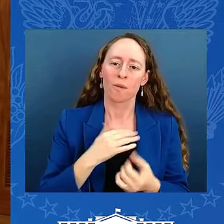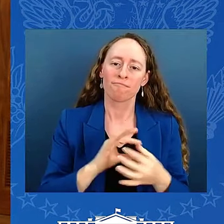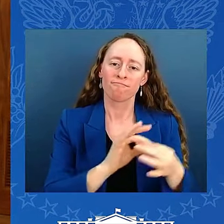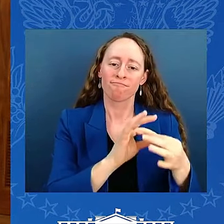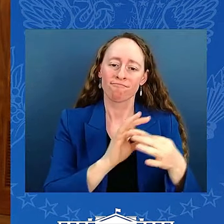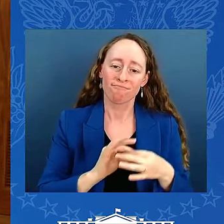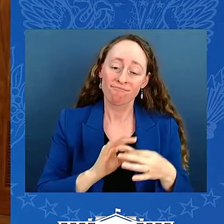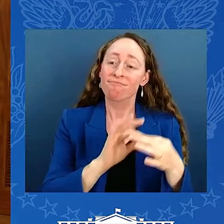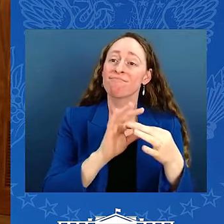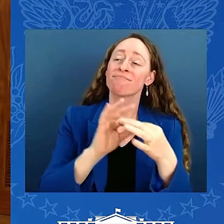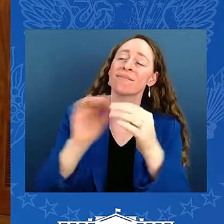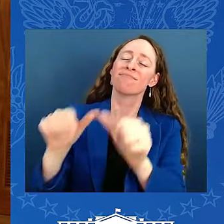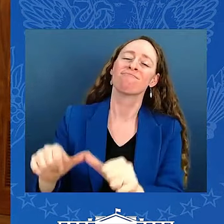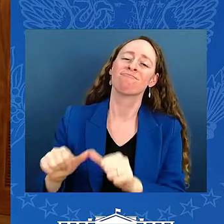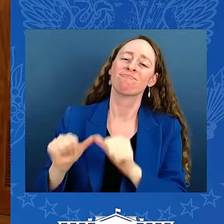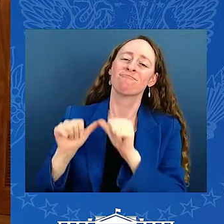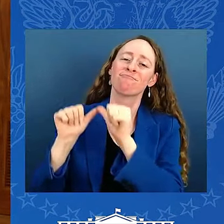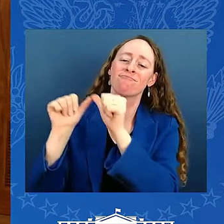And we say, Amen.